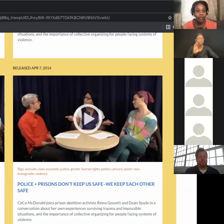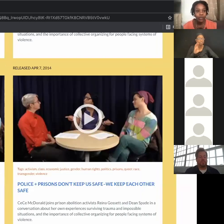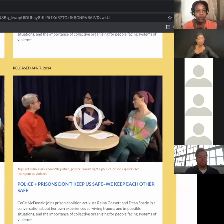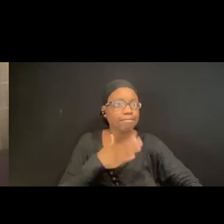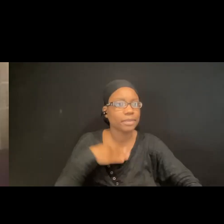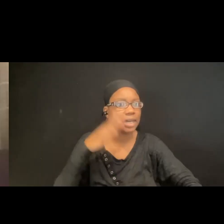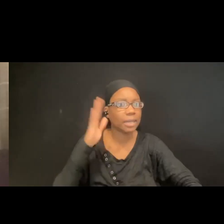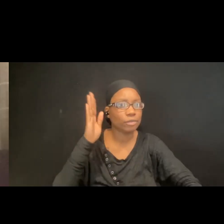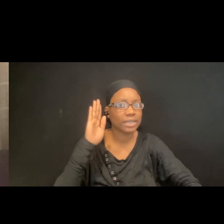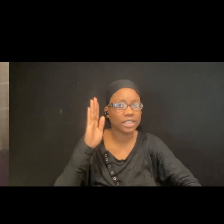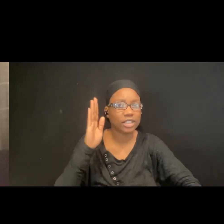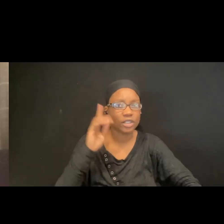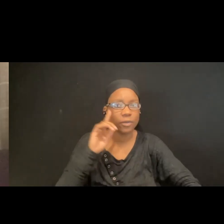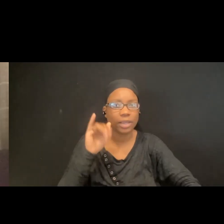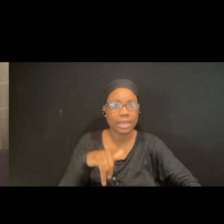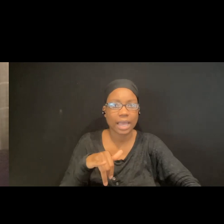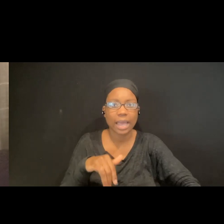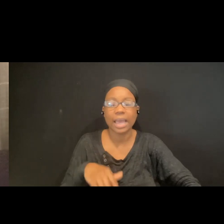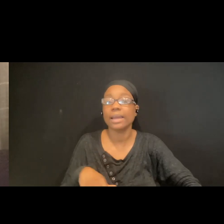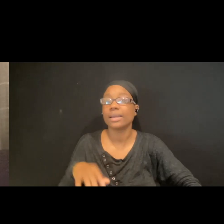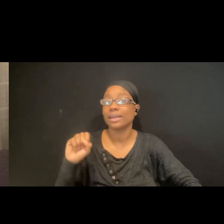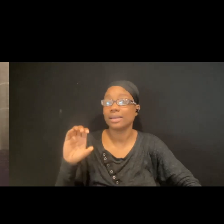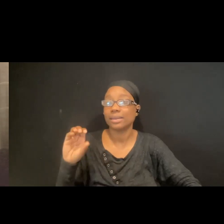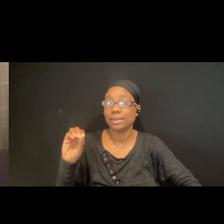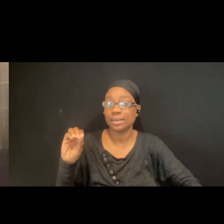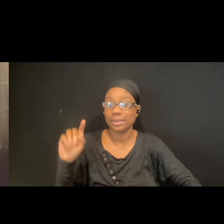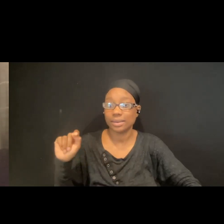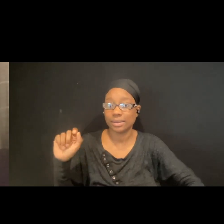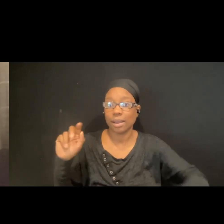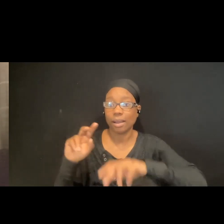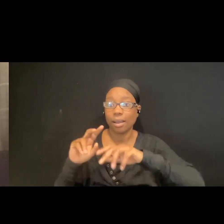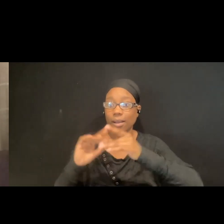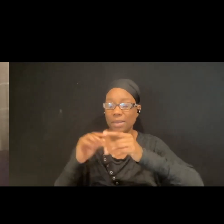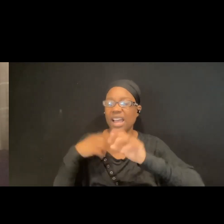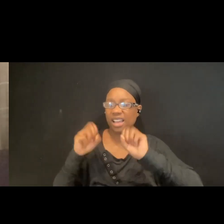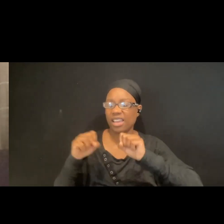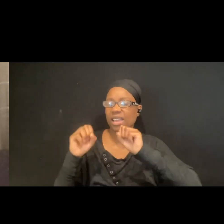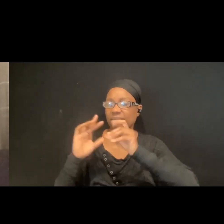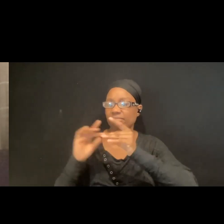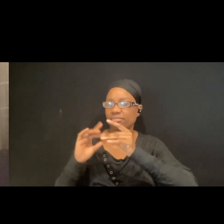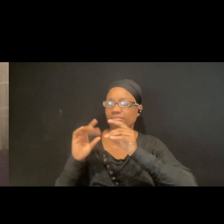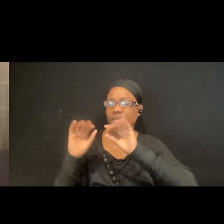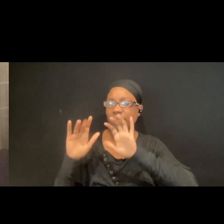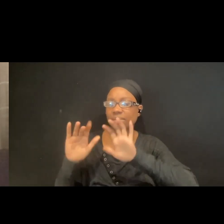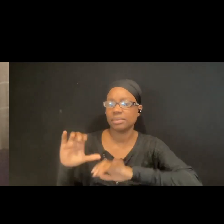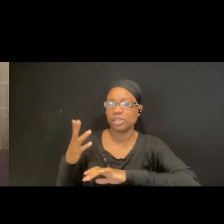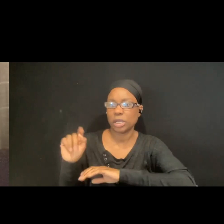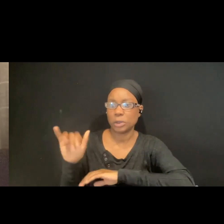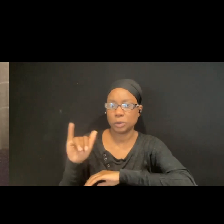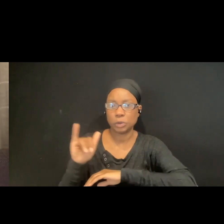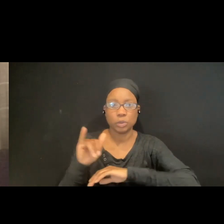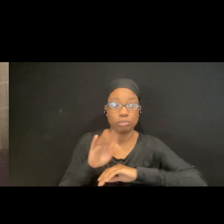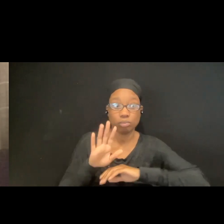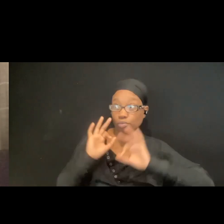that. I can type them into the chat too. That would be great. There. Also, Ash, there's a question that came up about